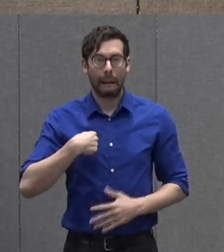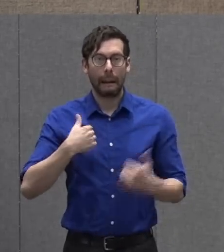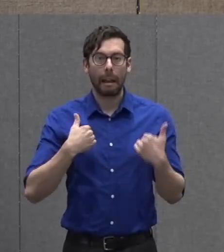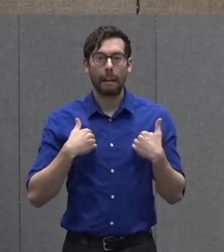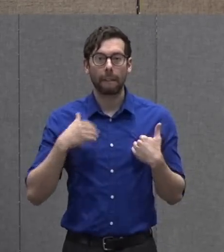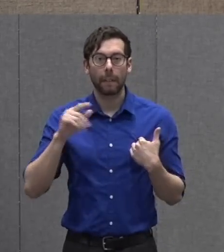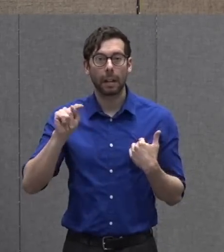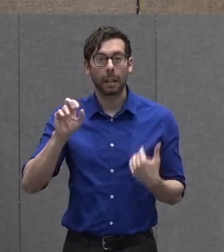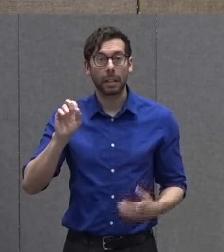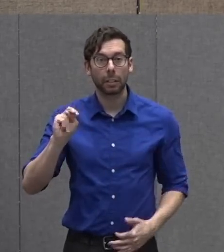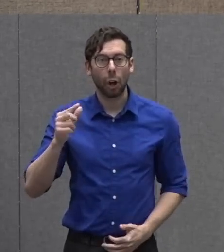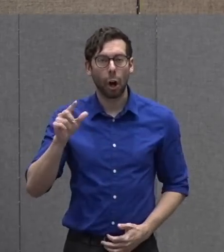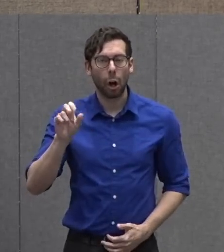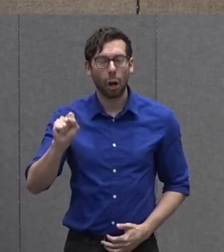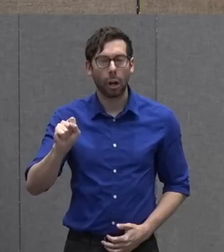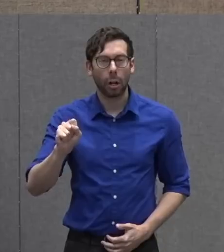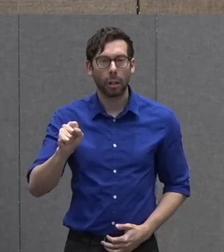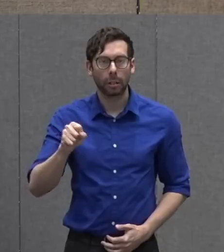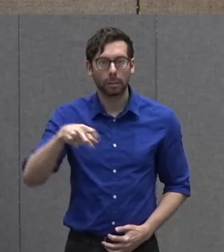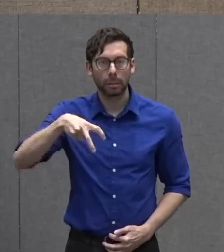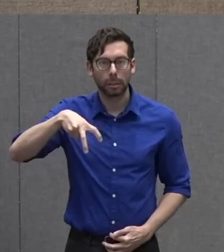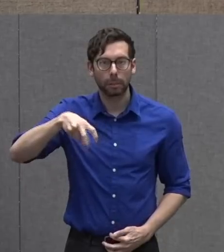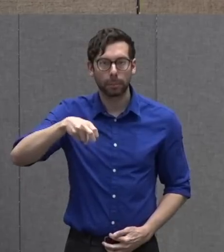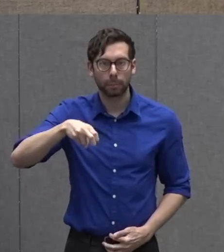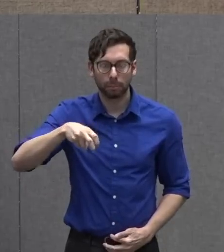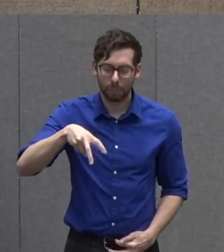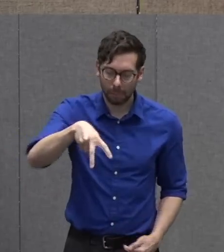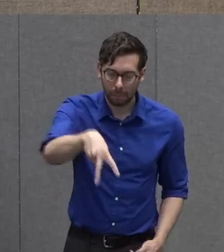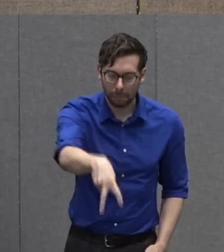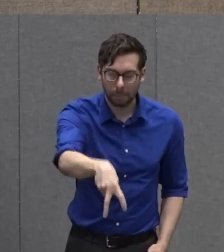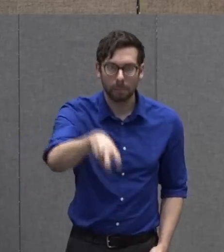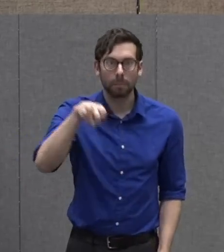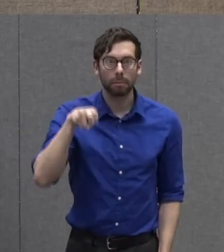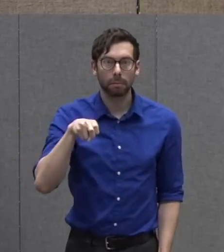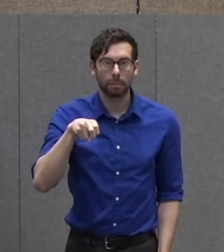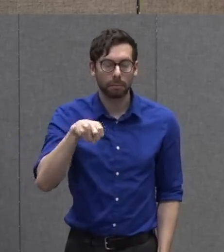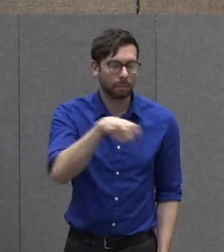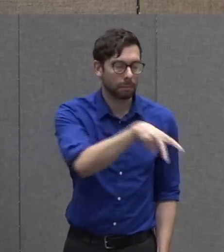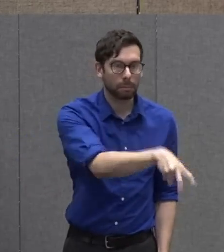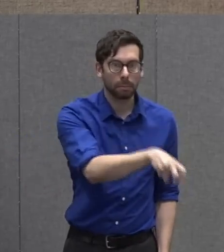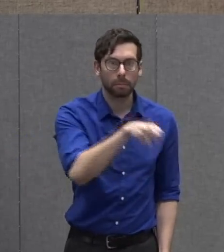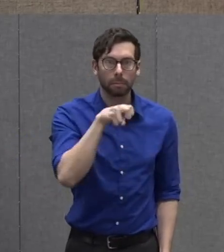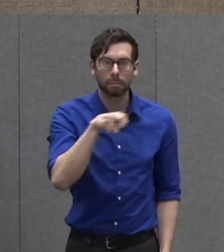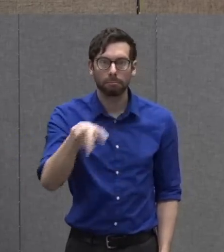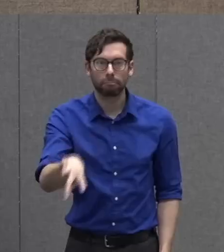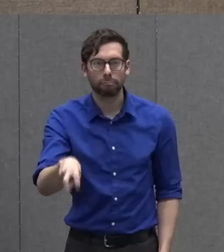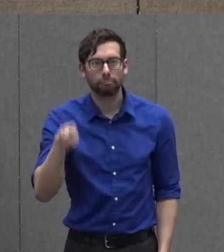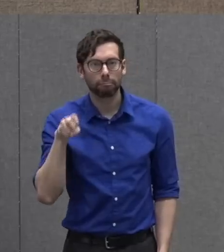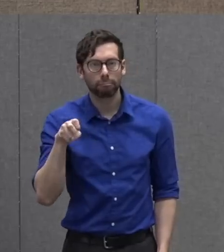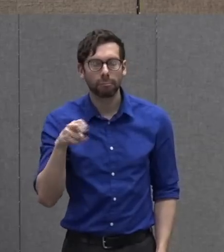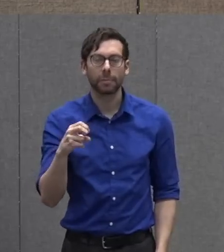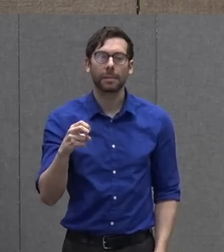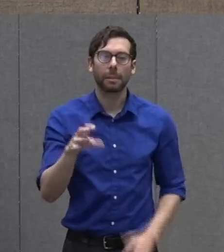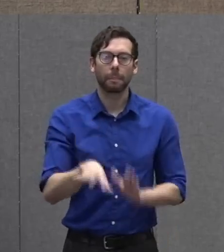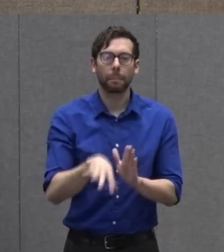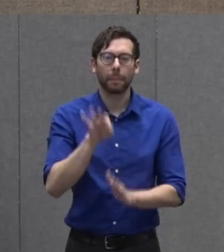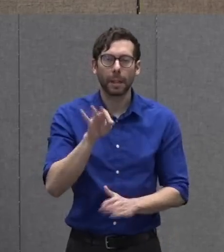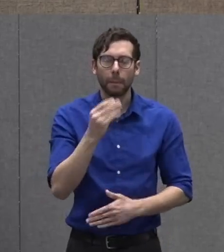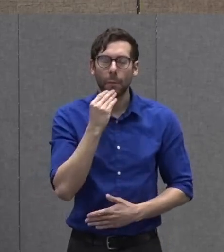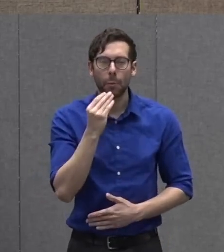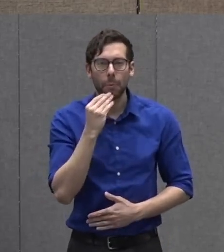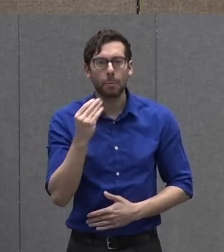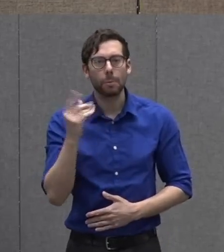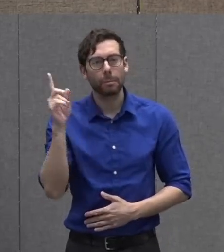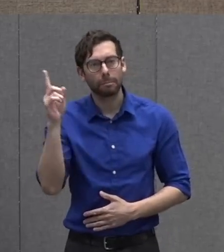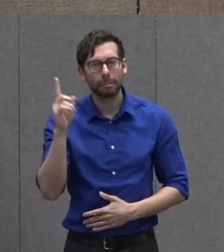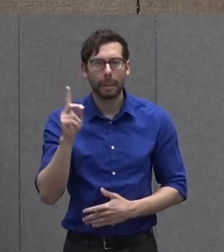pick things up. Found it in my kitchen, pick up some food. And so what are we doing